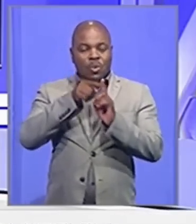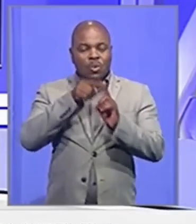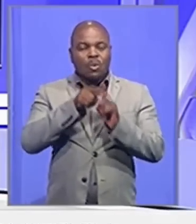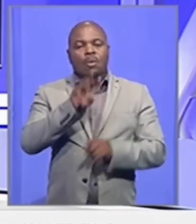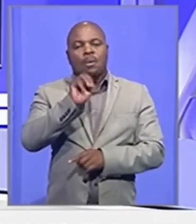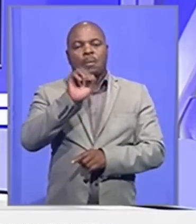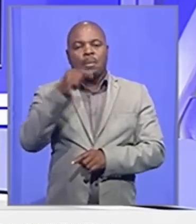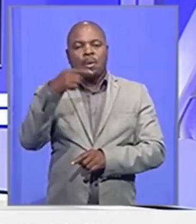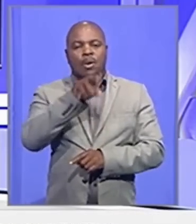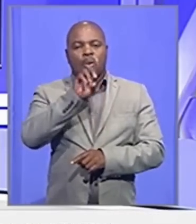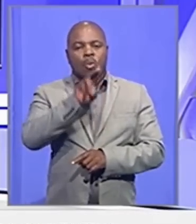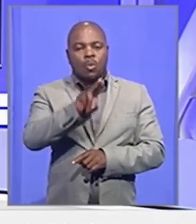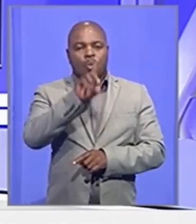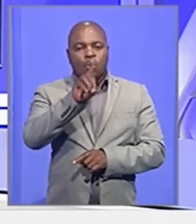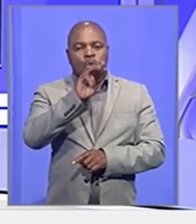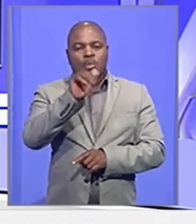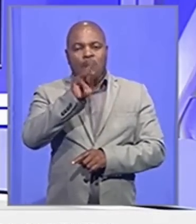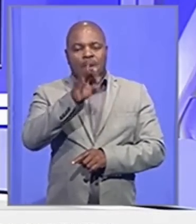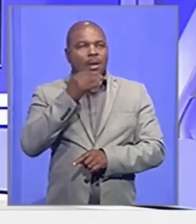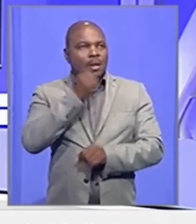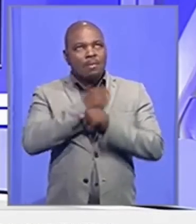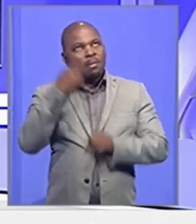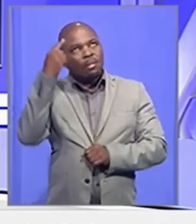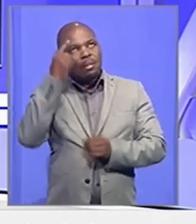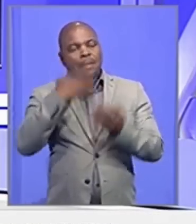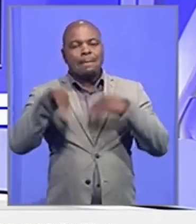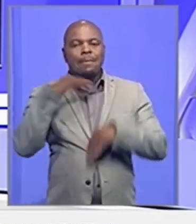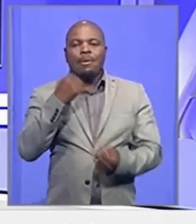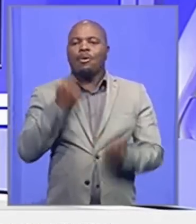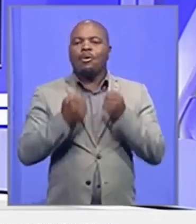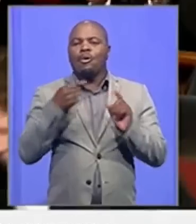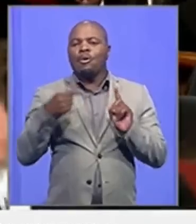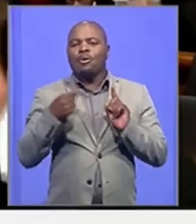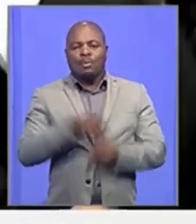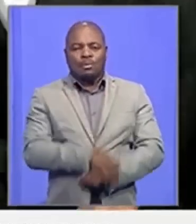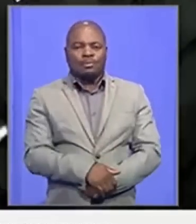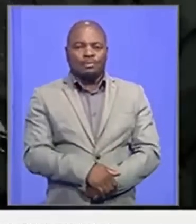lemoge gore ba mmusetsa go tla go sekisiwa.